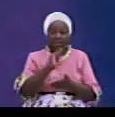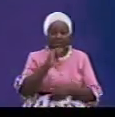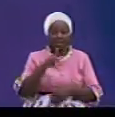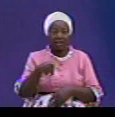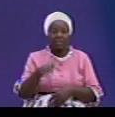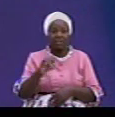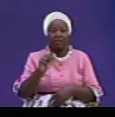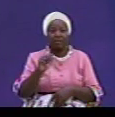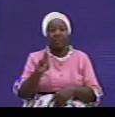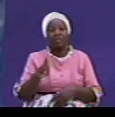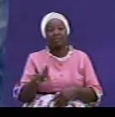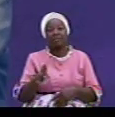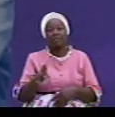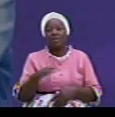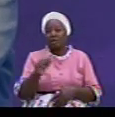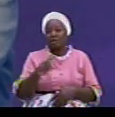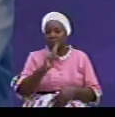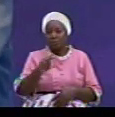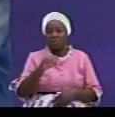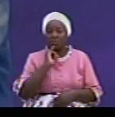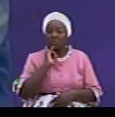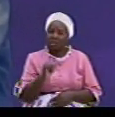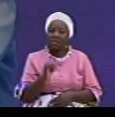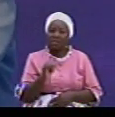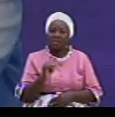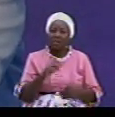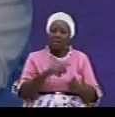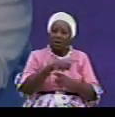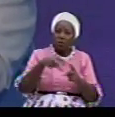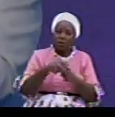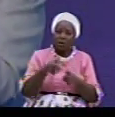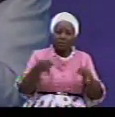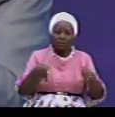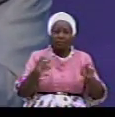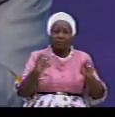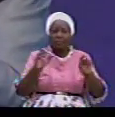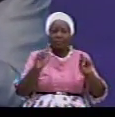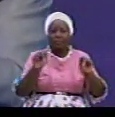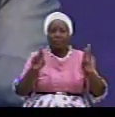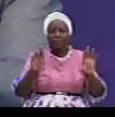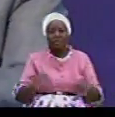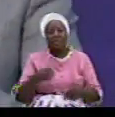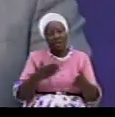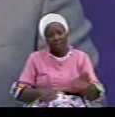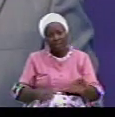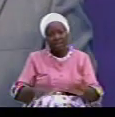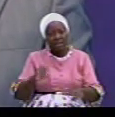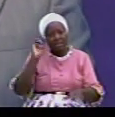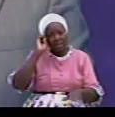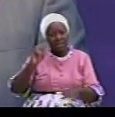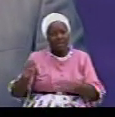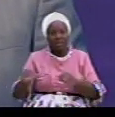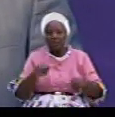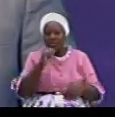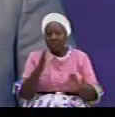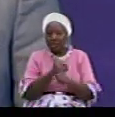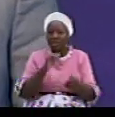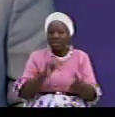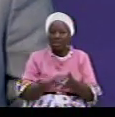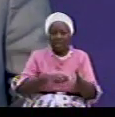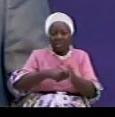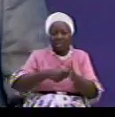The question is, when Peter died, did he take that key with him to